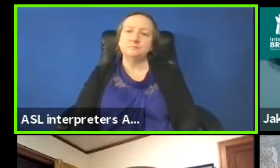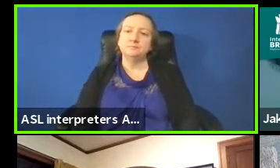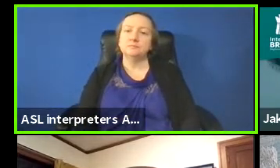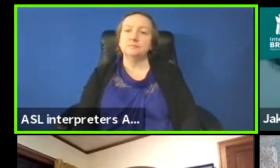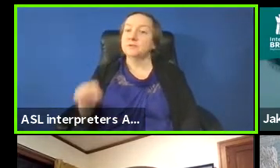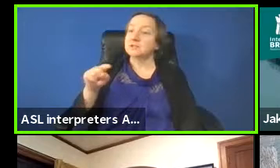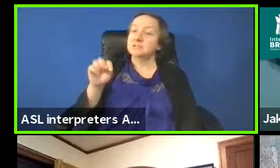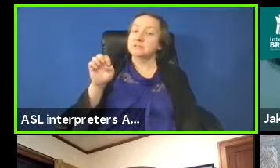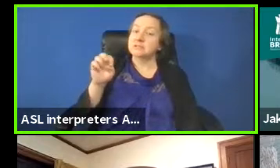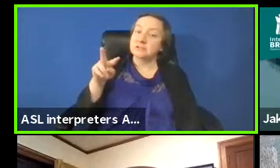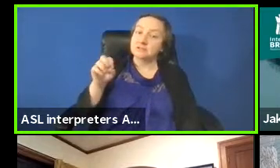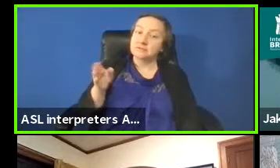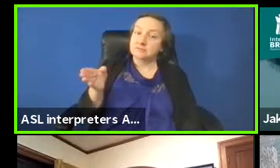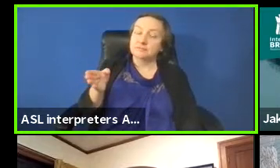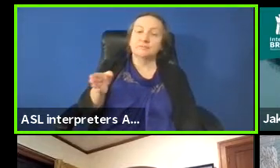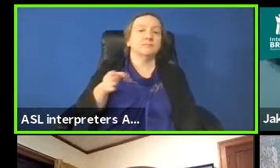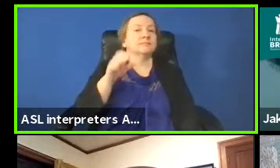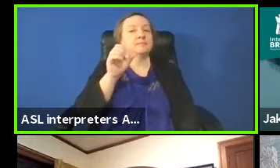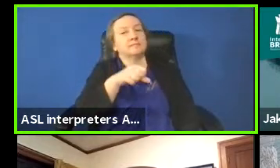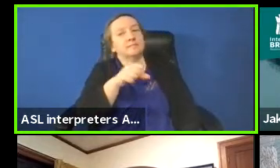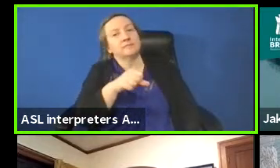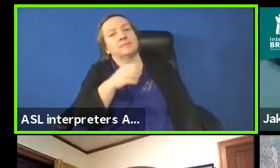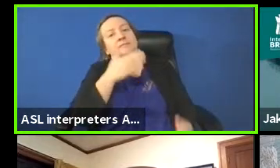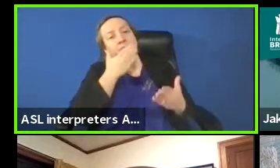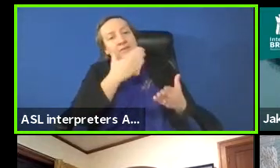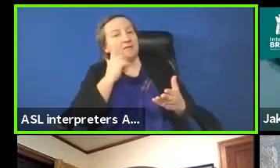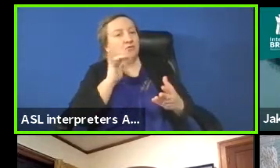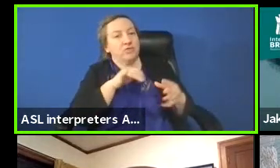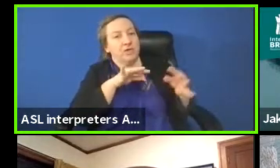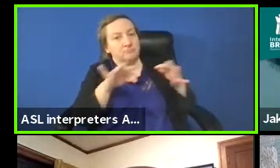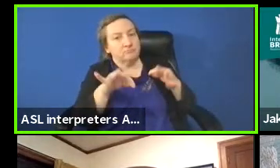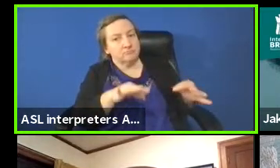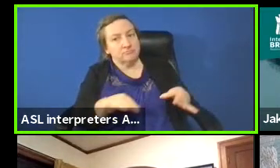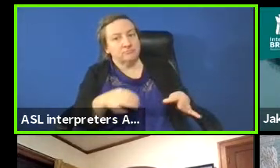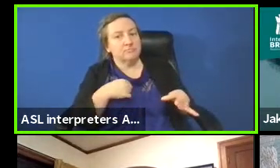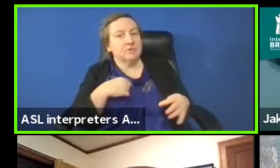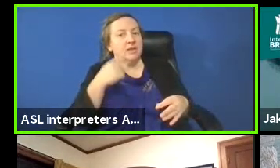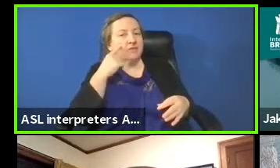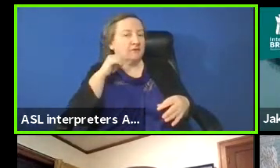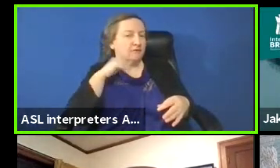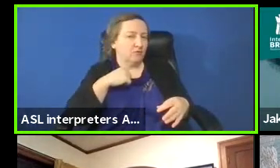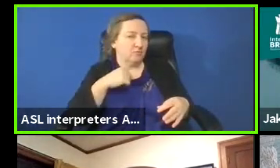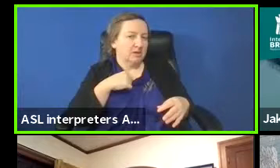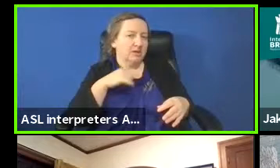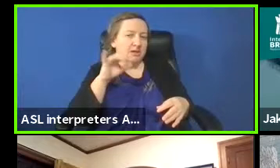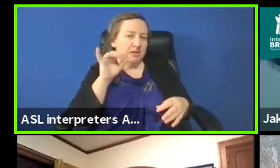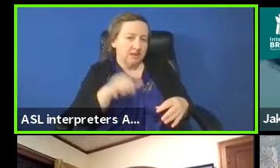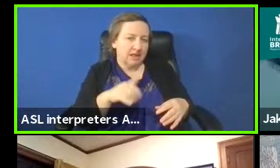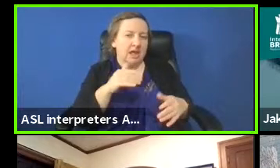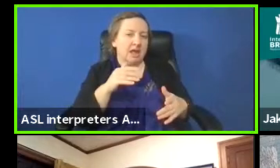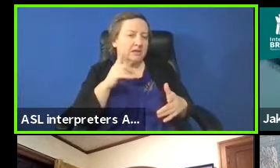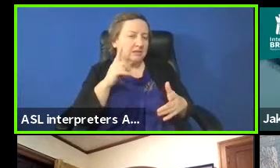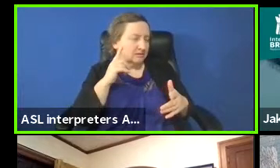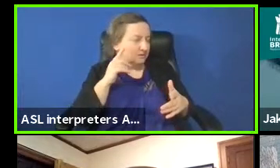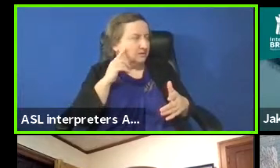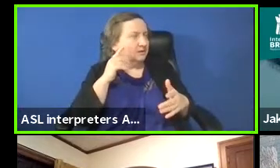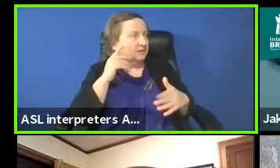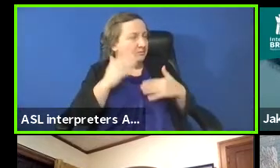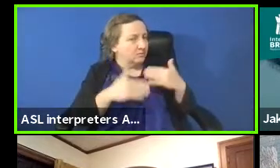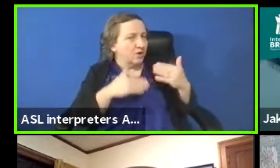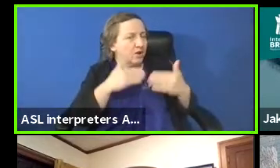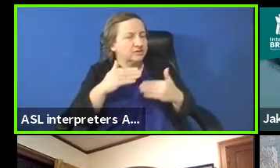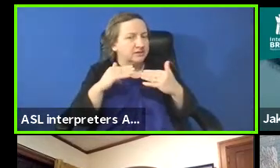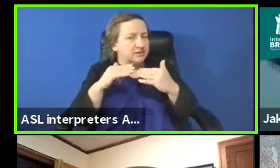Steve? Yeah, thank you for that explanation. I think for me, it's just kind of process of